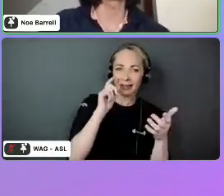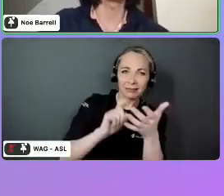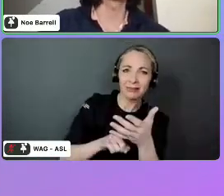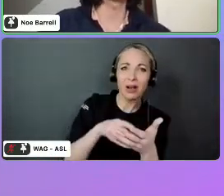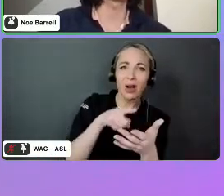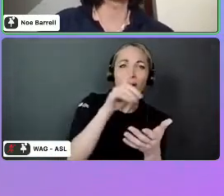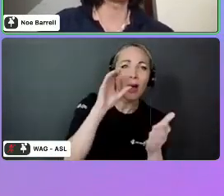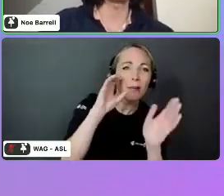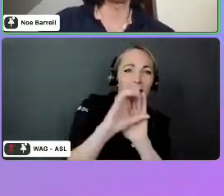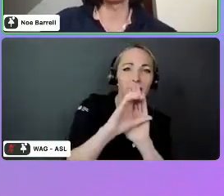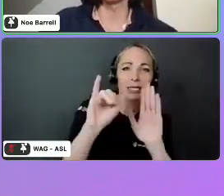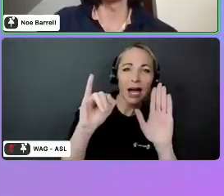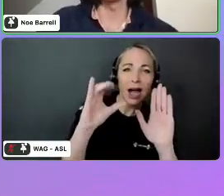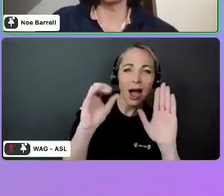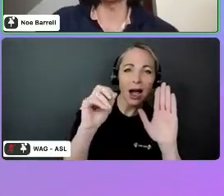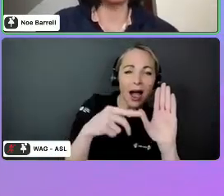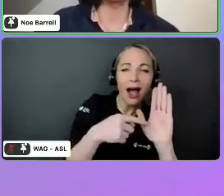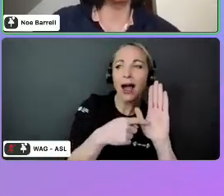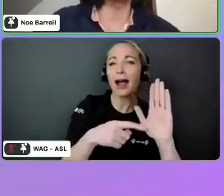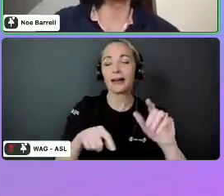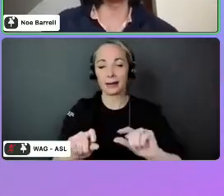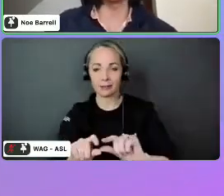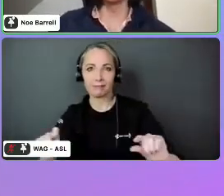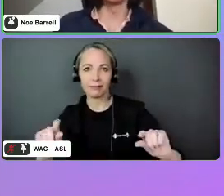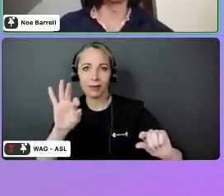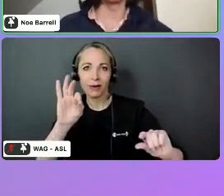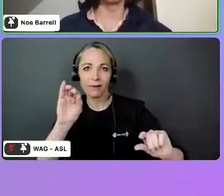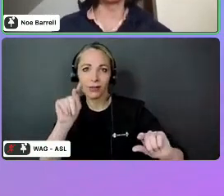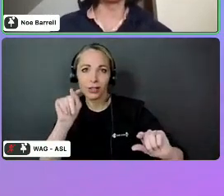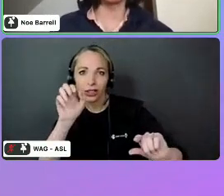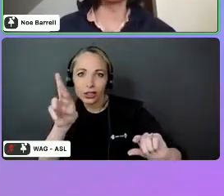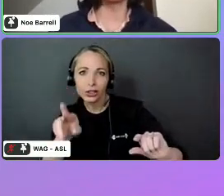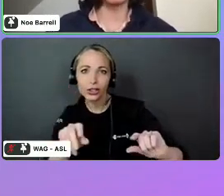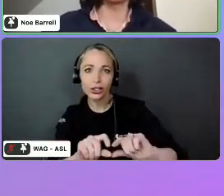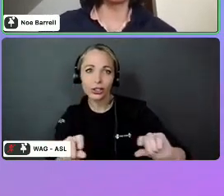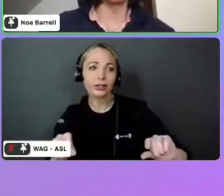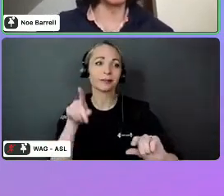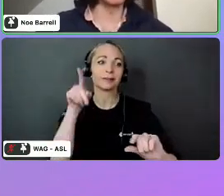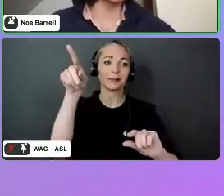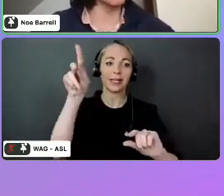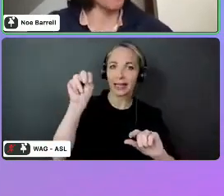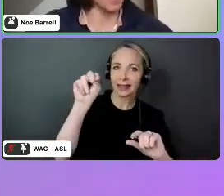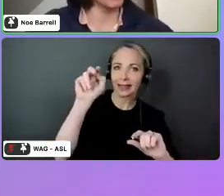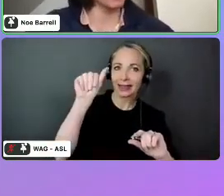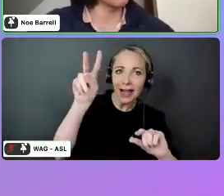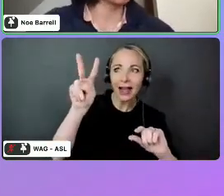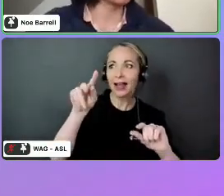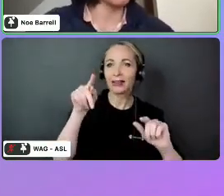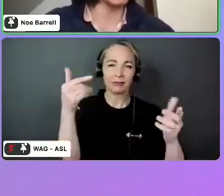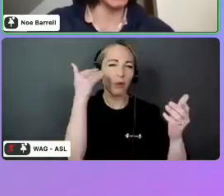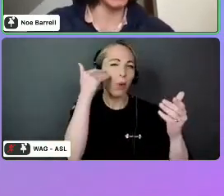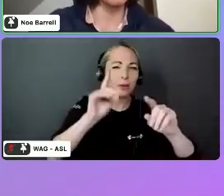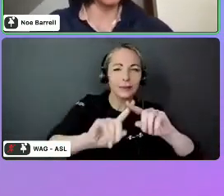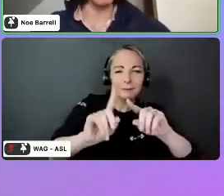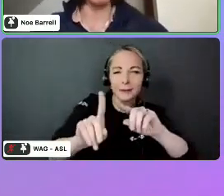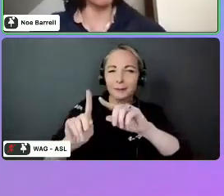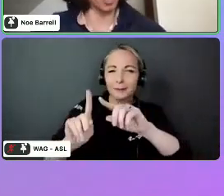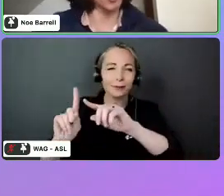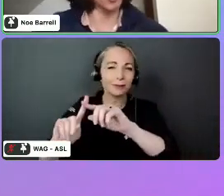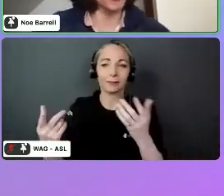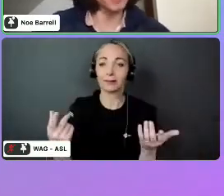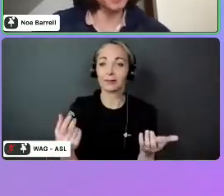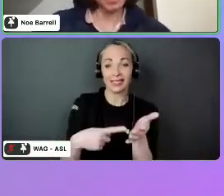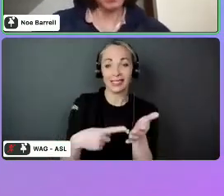to a footer or a navigation menu. The relative size of those is a factor of many tens, maybe